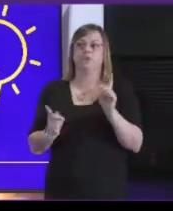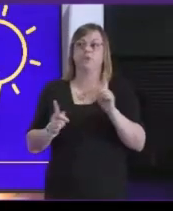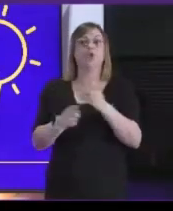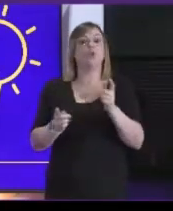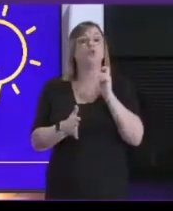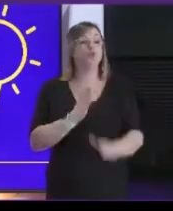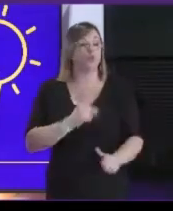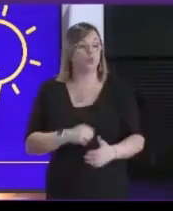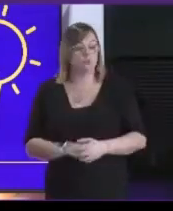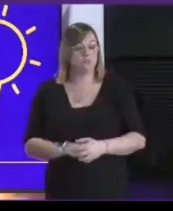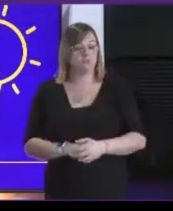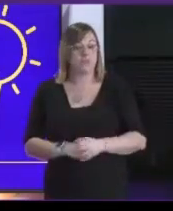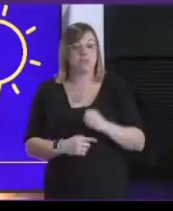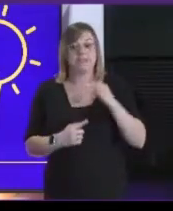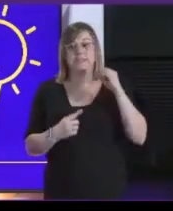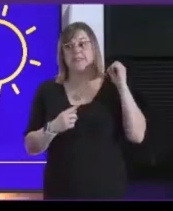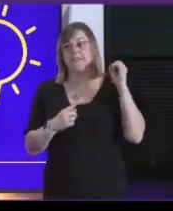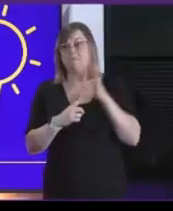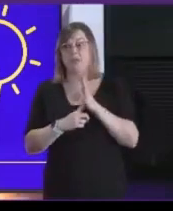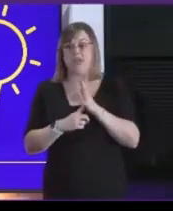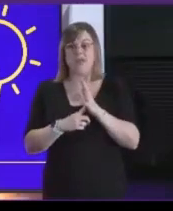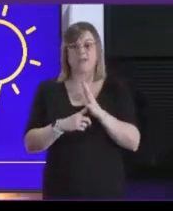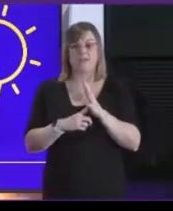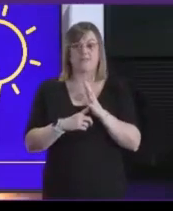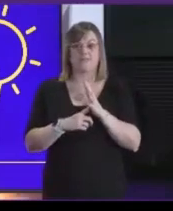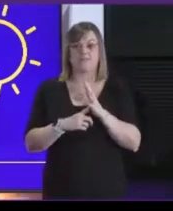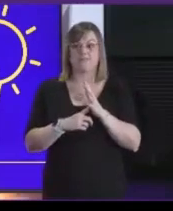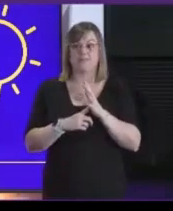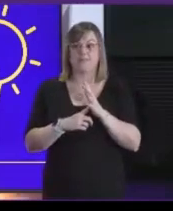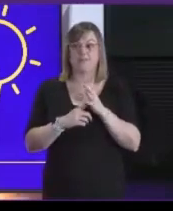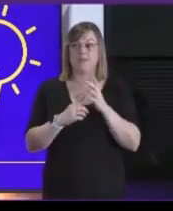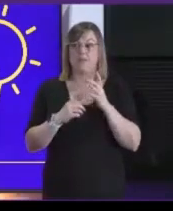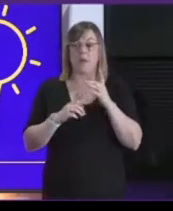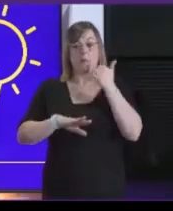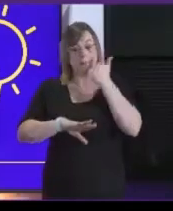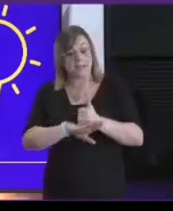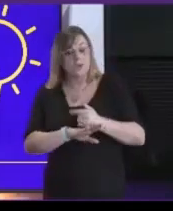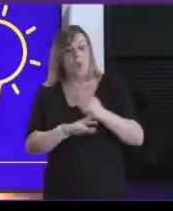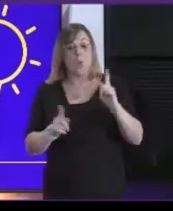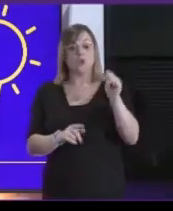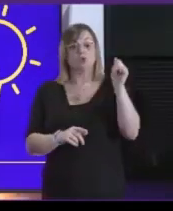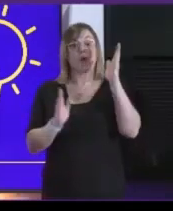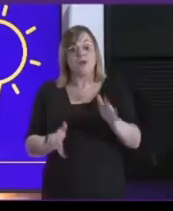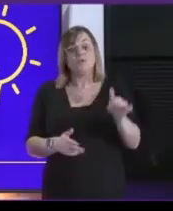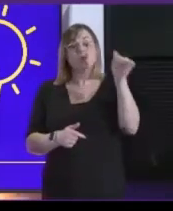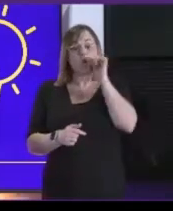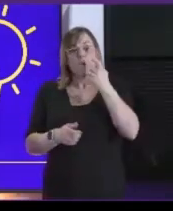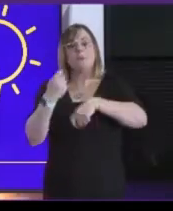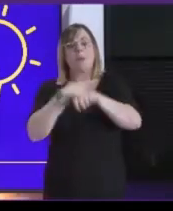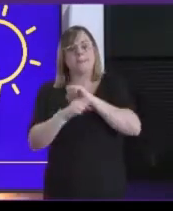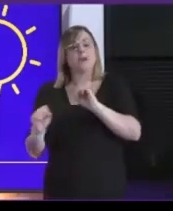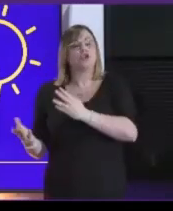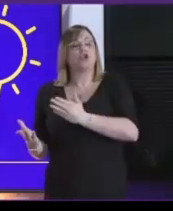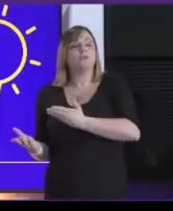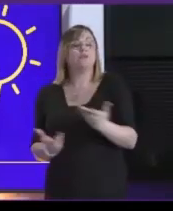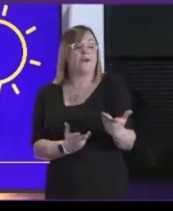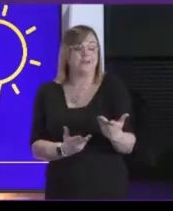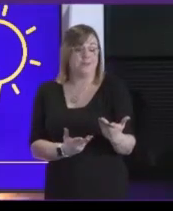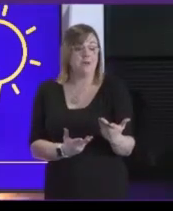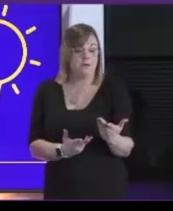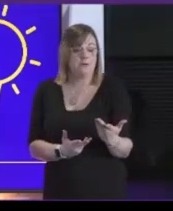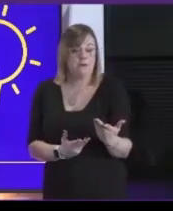It's the main level of what you have to know to be a service provider. So I think that is a very